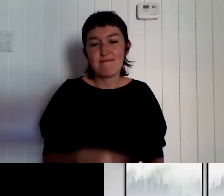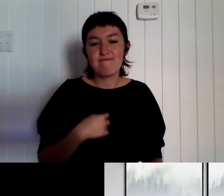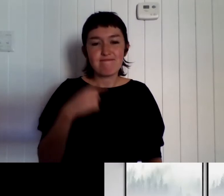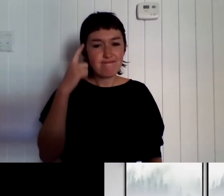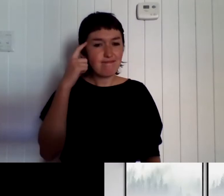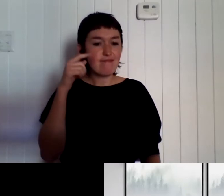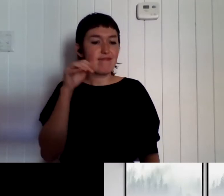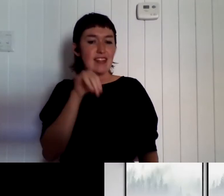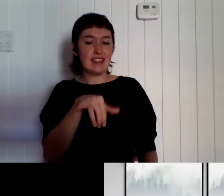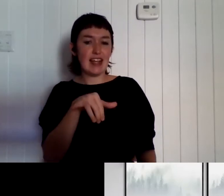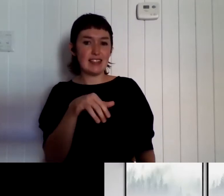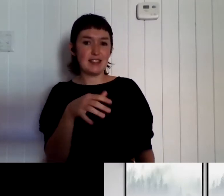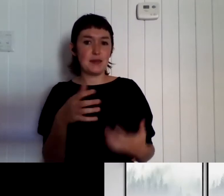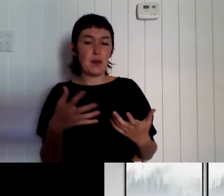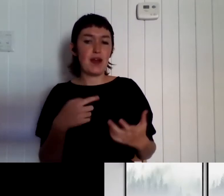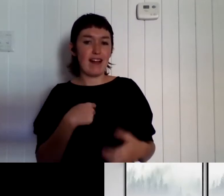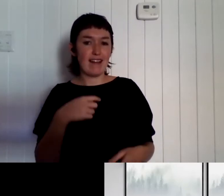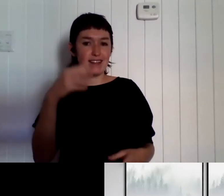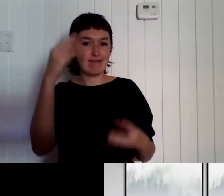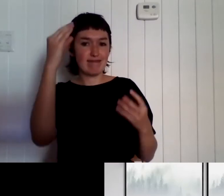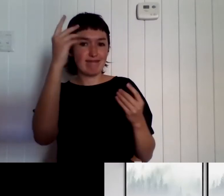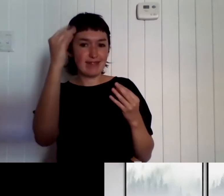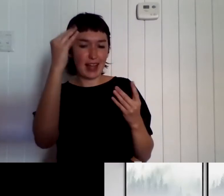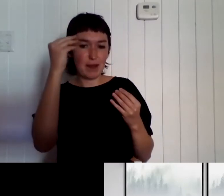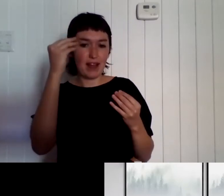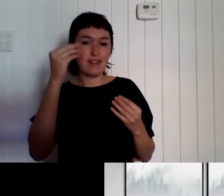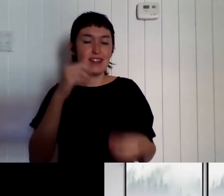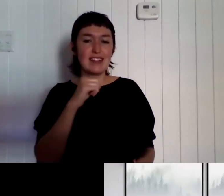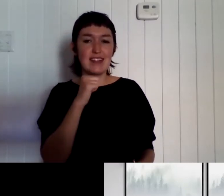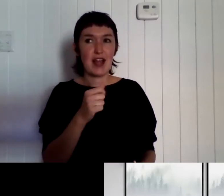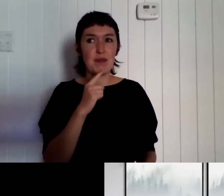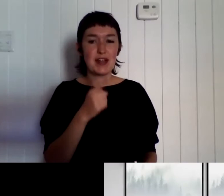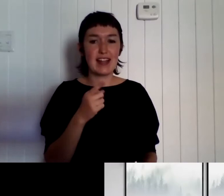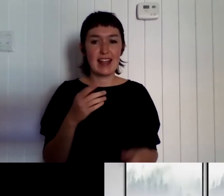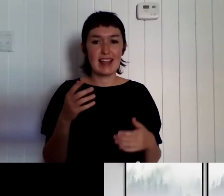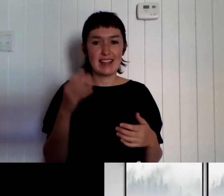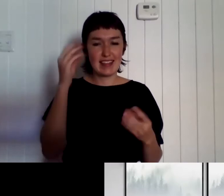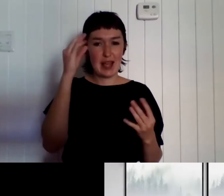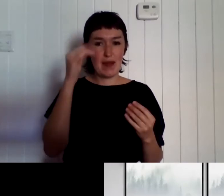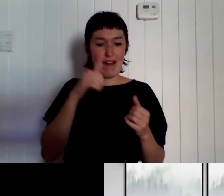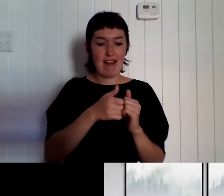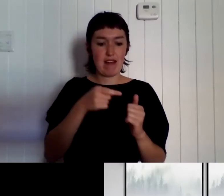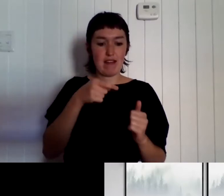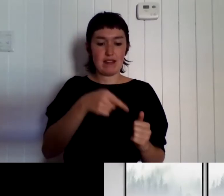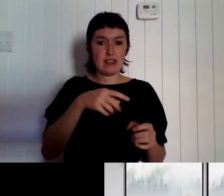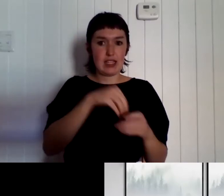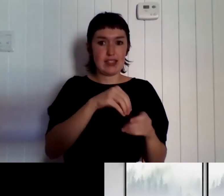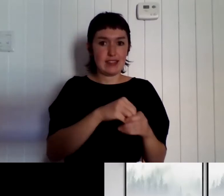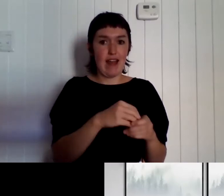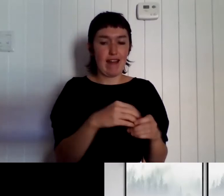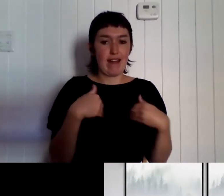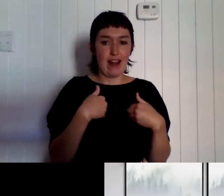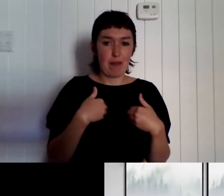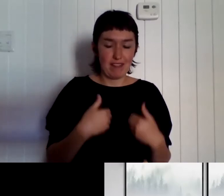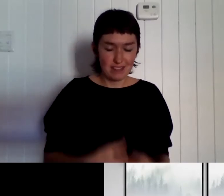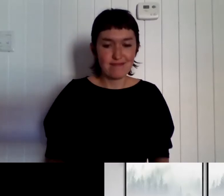that's mostly what I end up thinking about, as opposed to the fact that this came from inside something. Yeah, cool. We